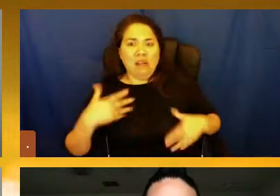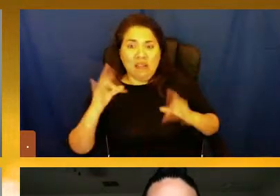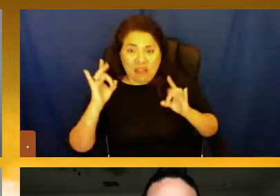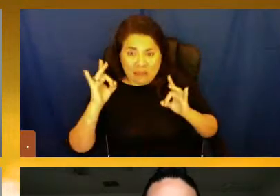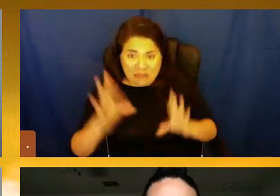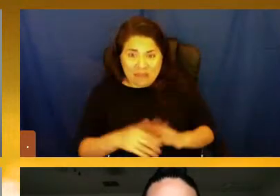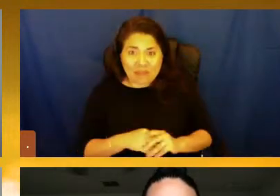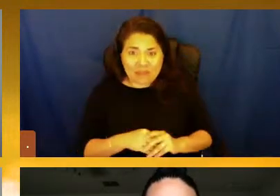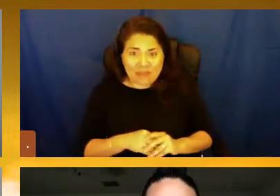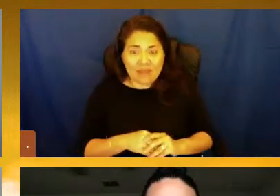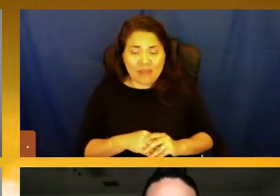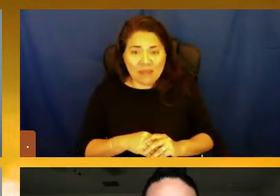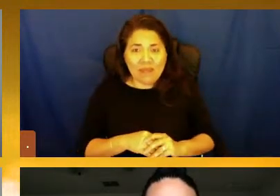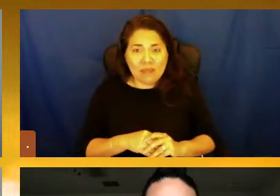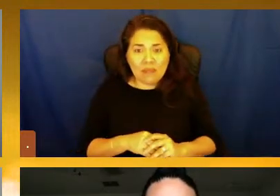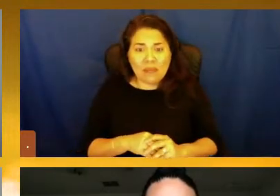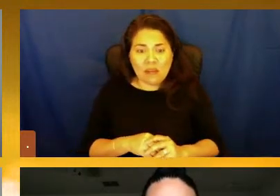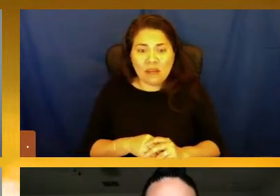That's